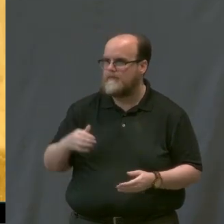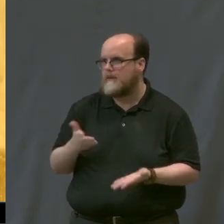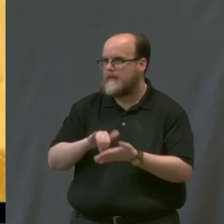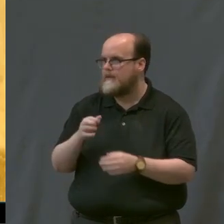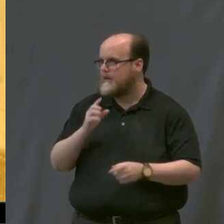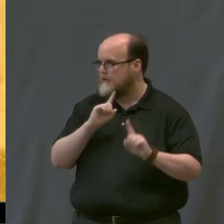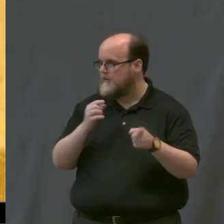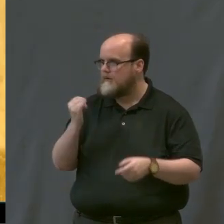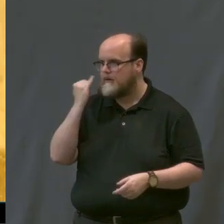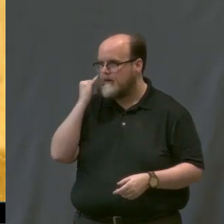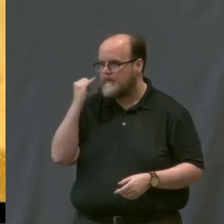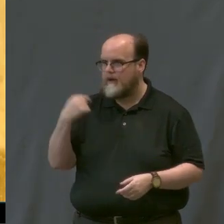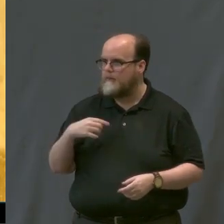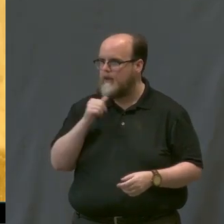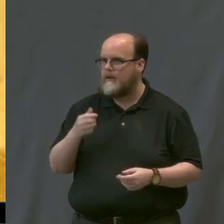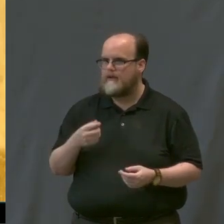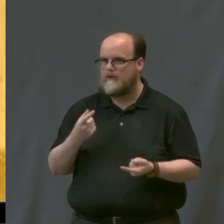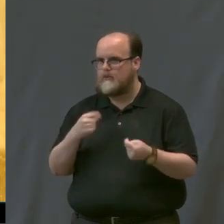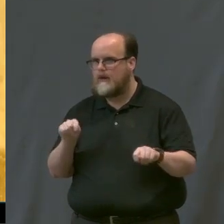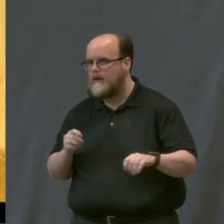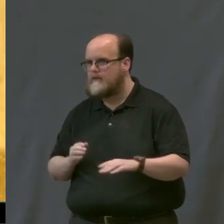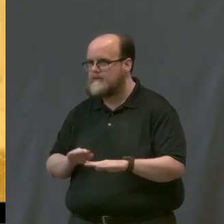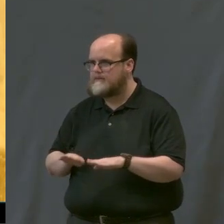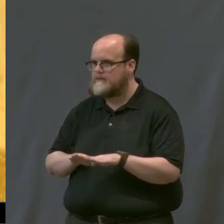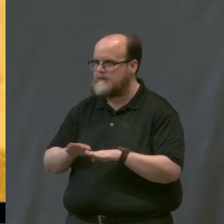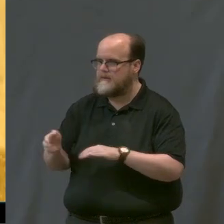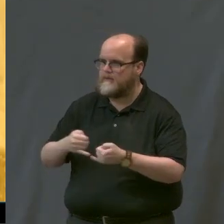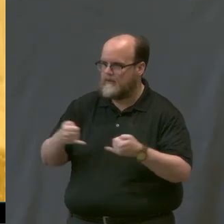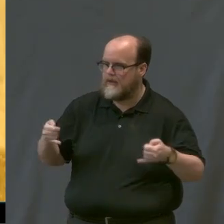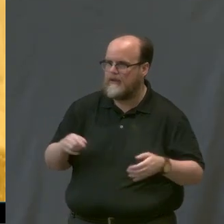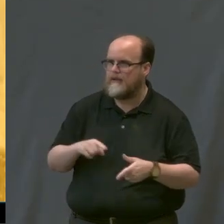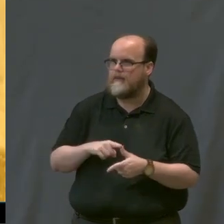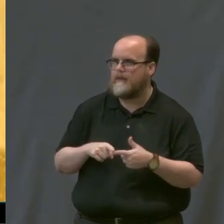question. If I'm not trying to step over that line, then